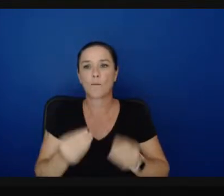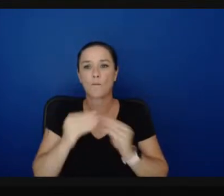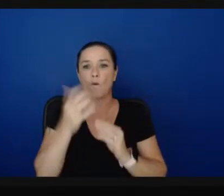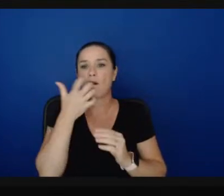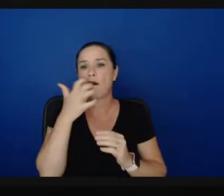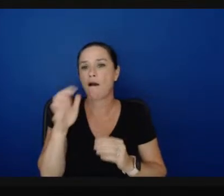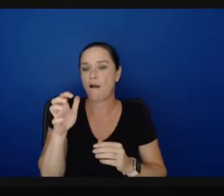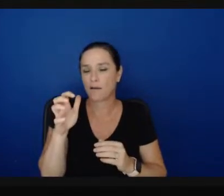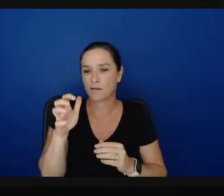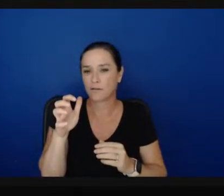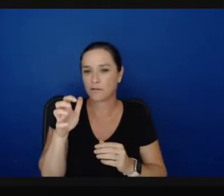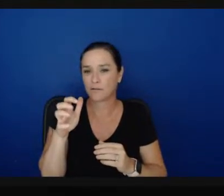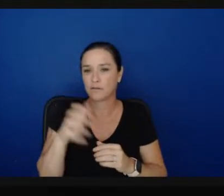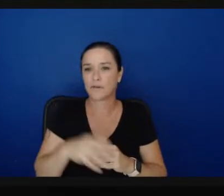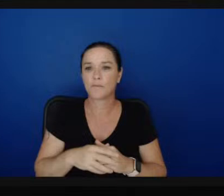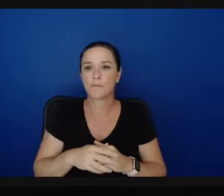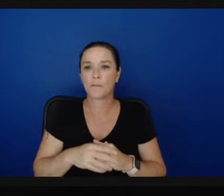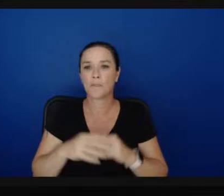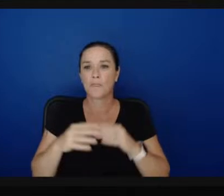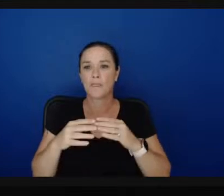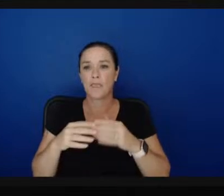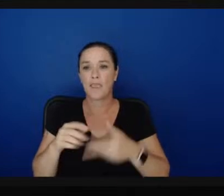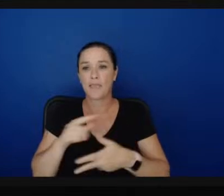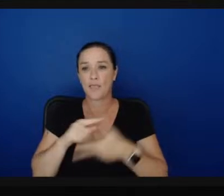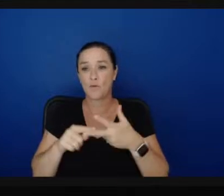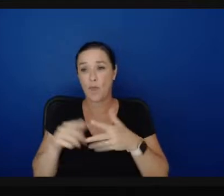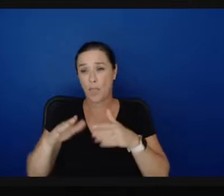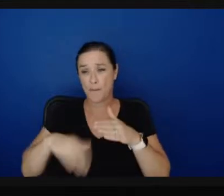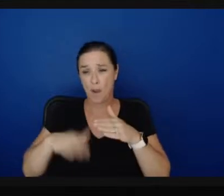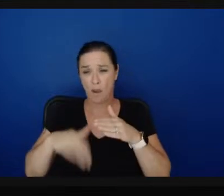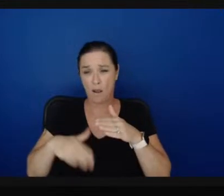anomalies. These bottom three are the